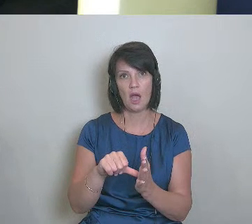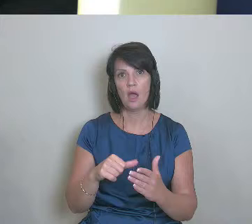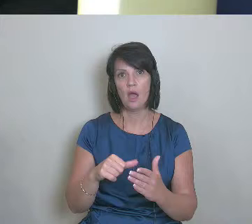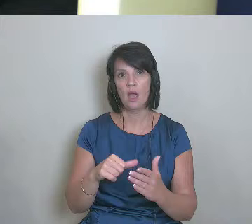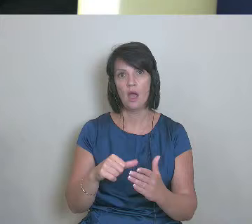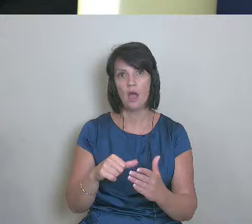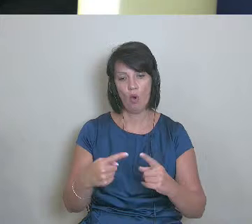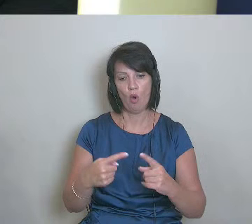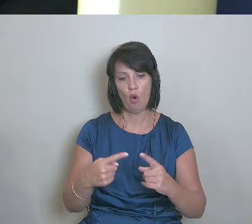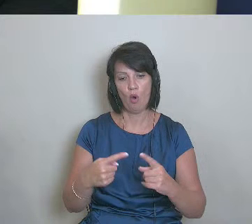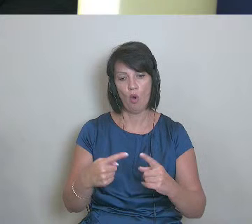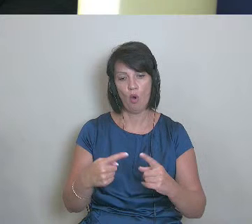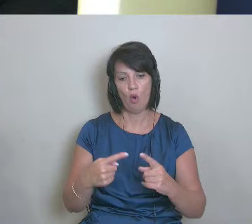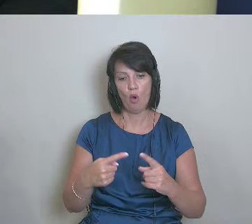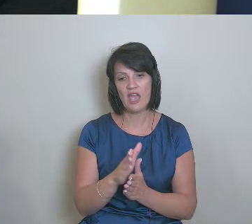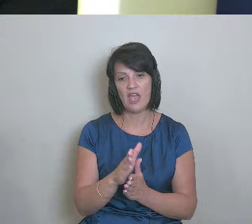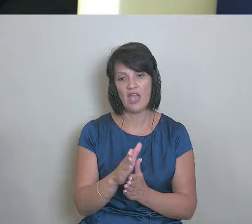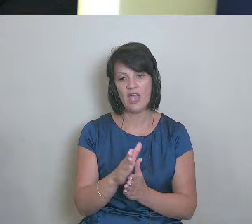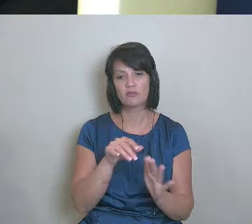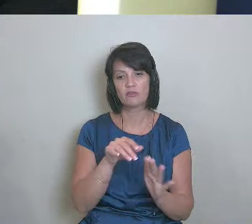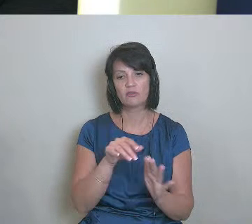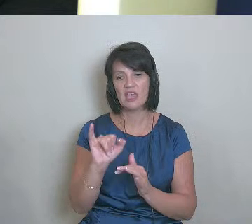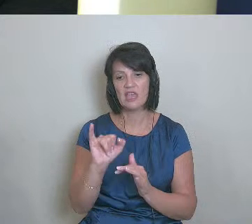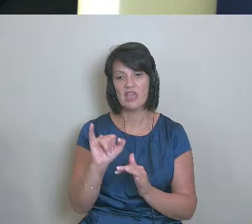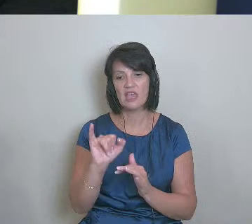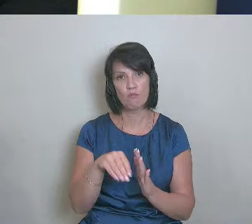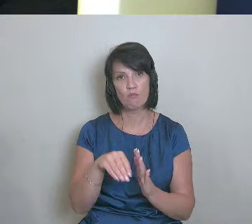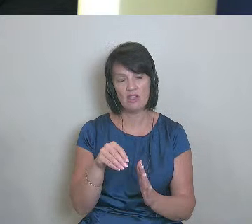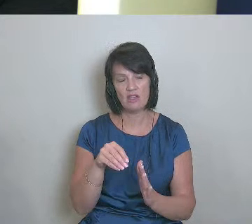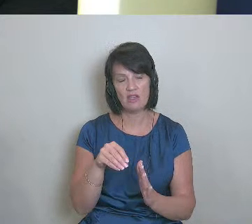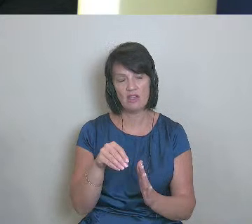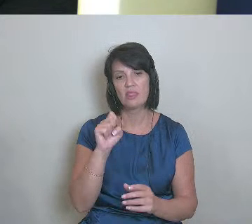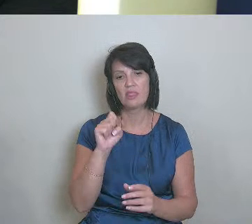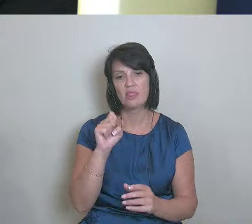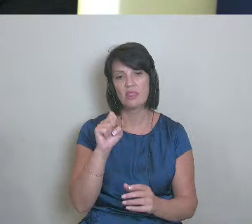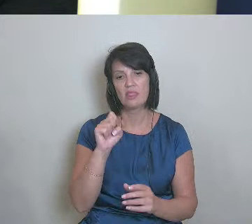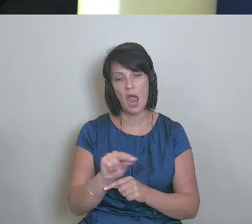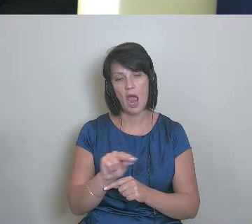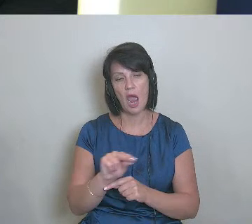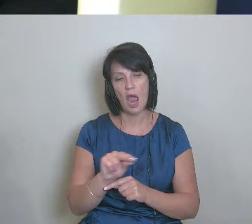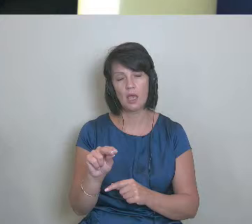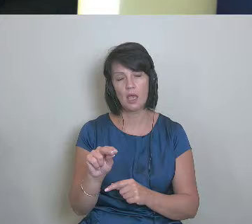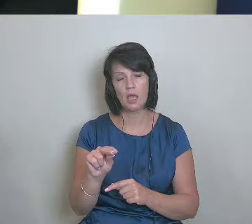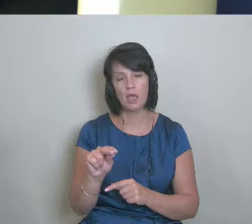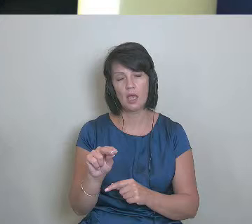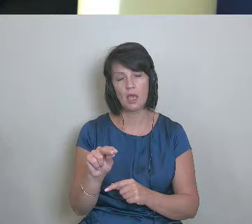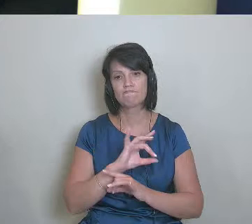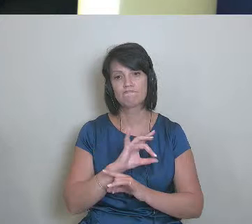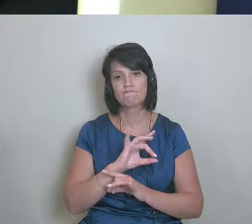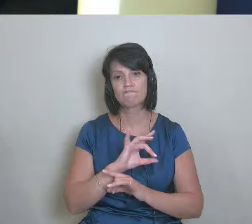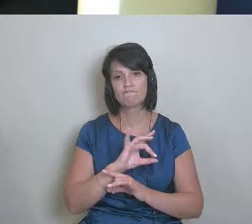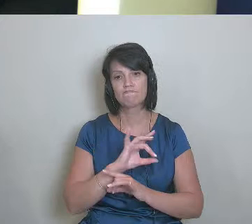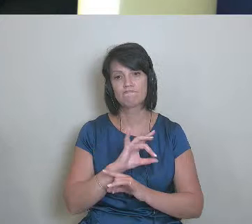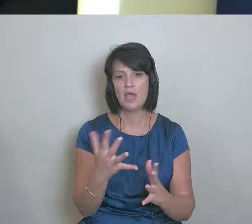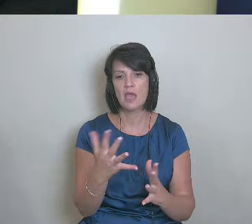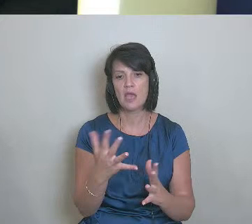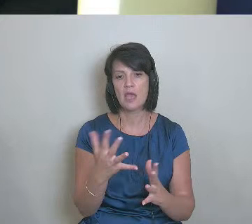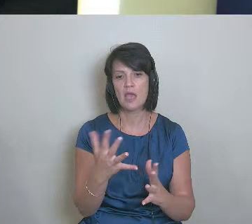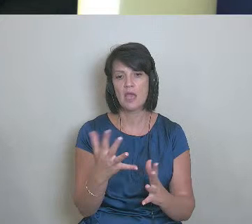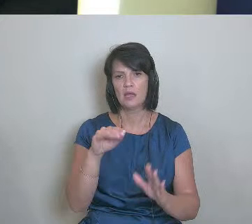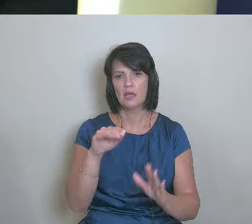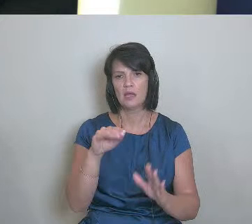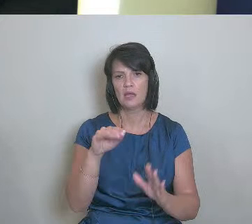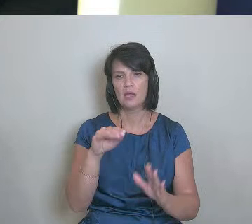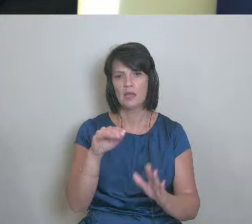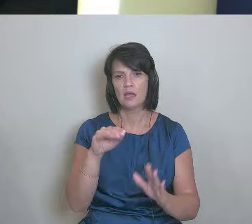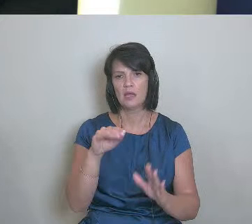to the representative of the CC and the leading NGO on elections, training, education,